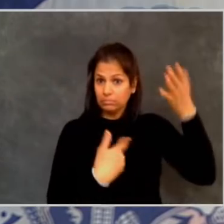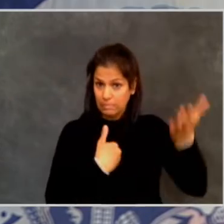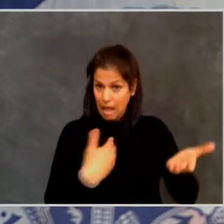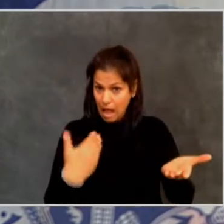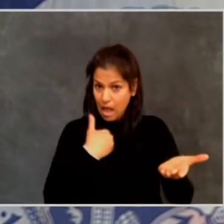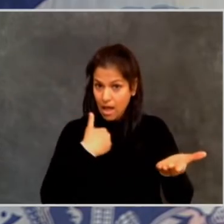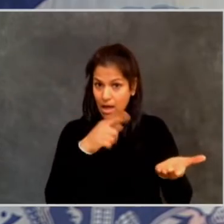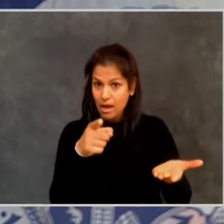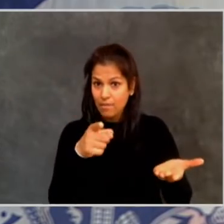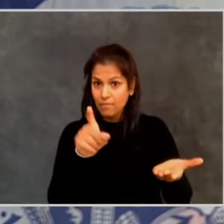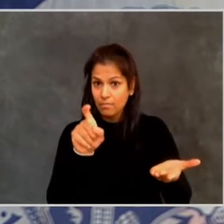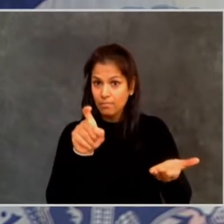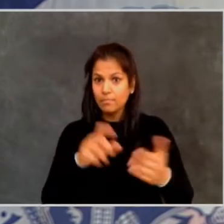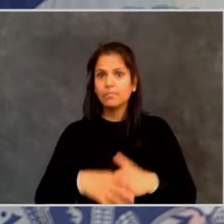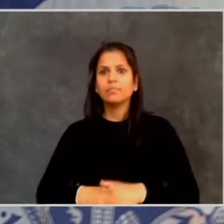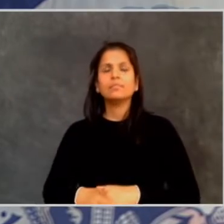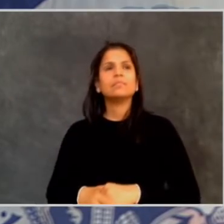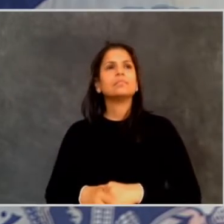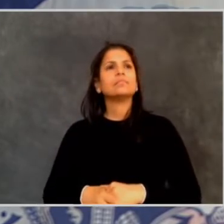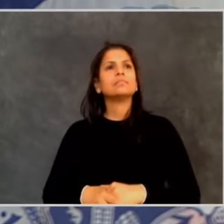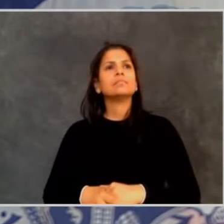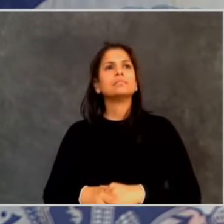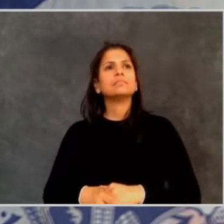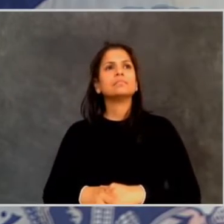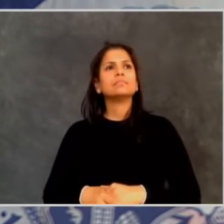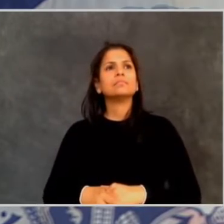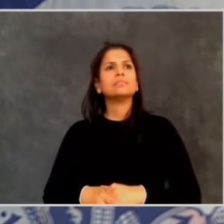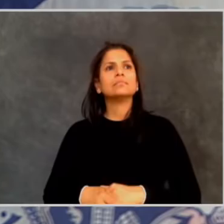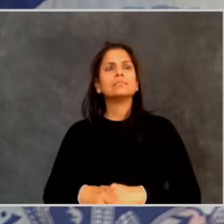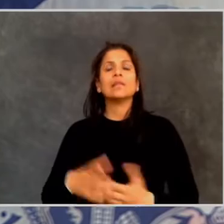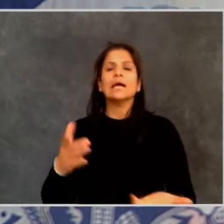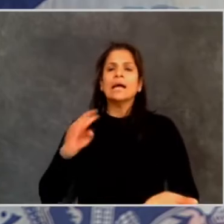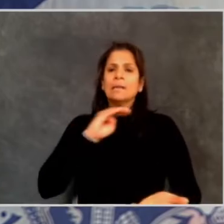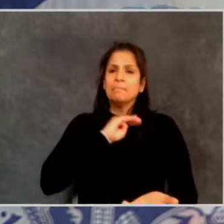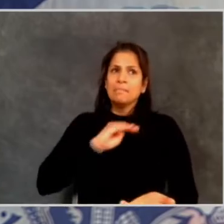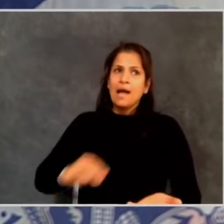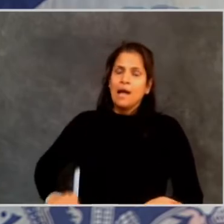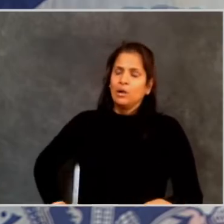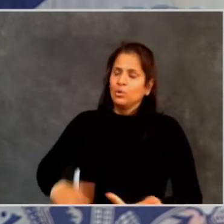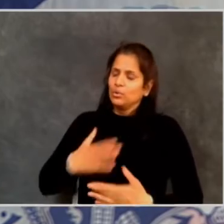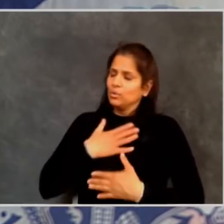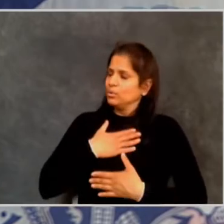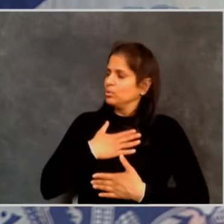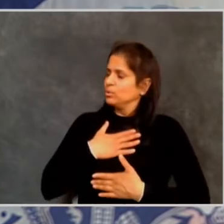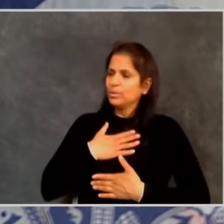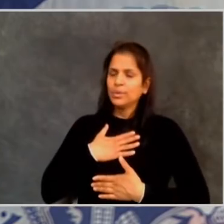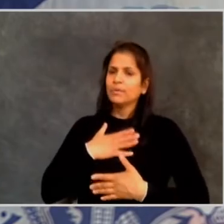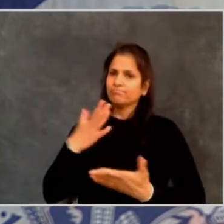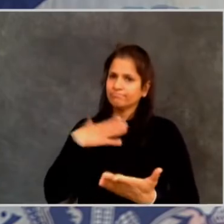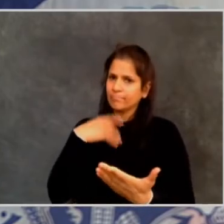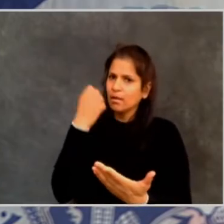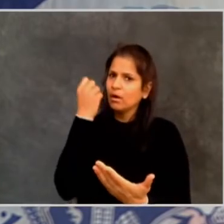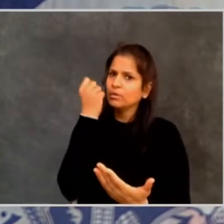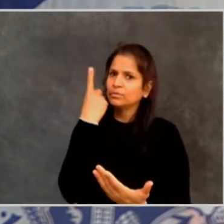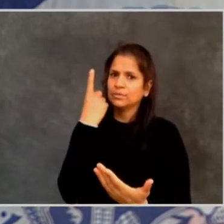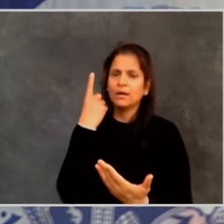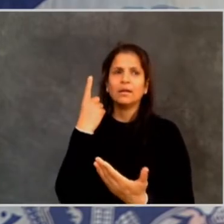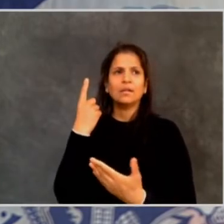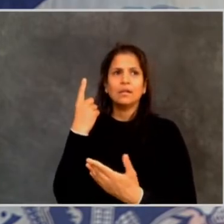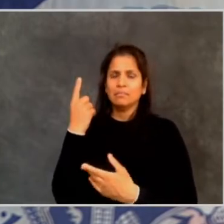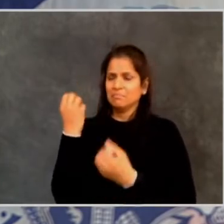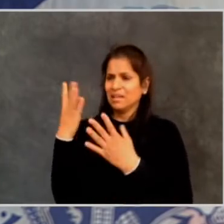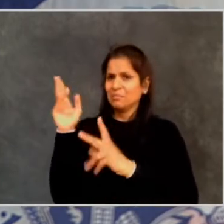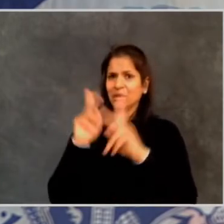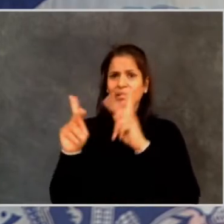just horrendous. But the numbers speak for themselves. I've been over this with our health colleagues, that this used to be